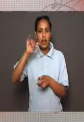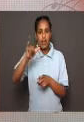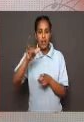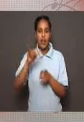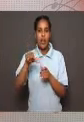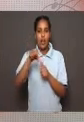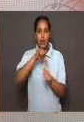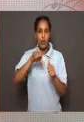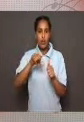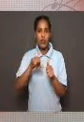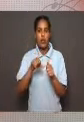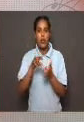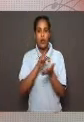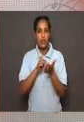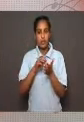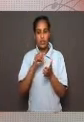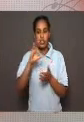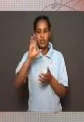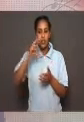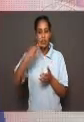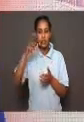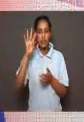molecules, such as methane.